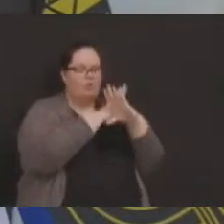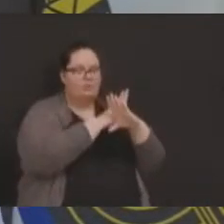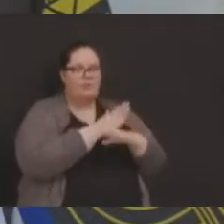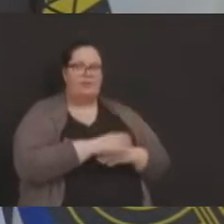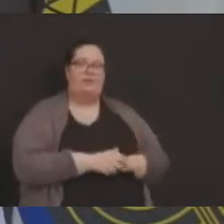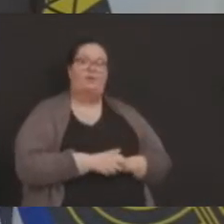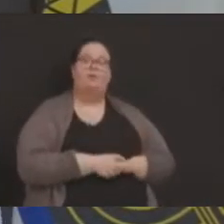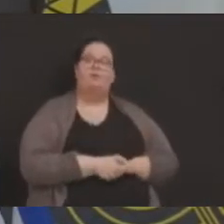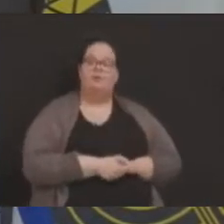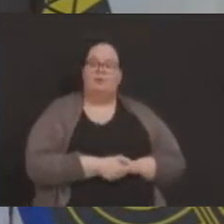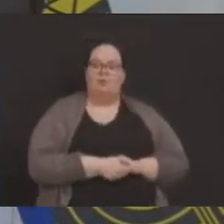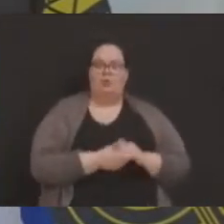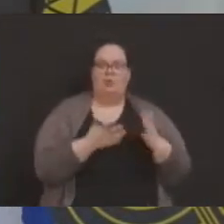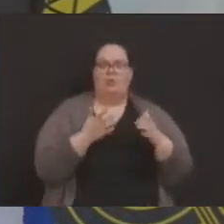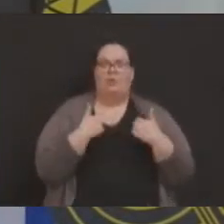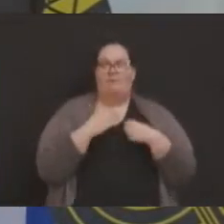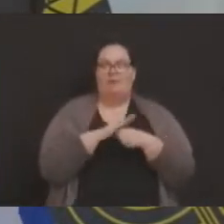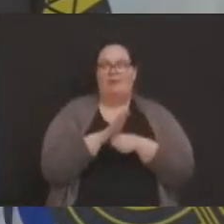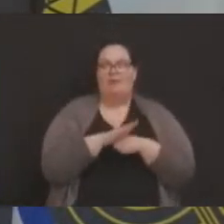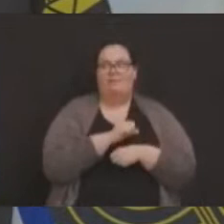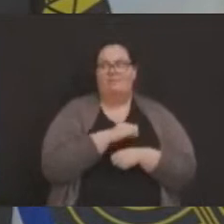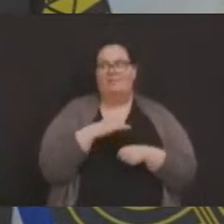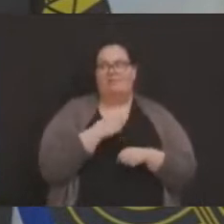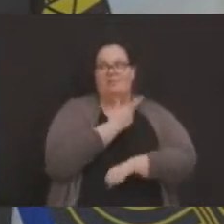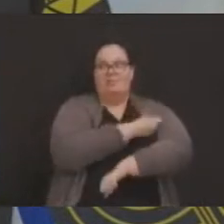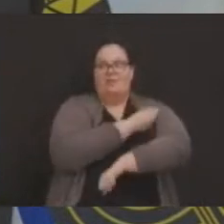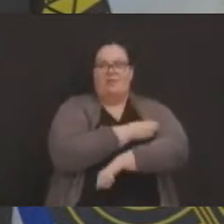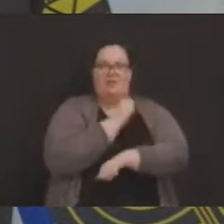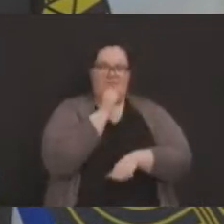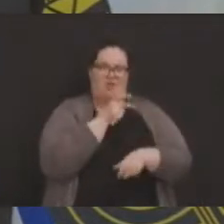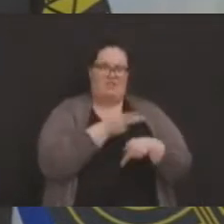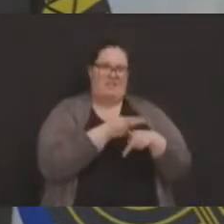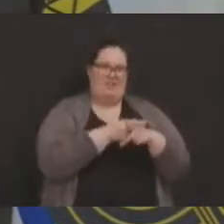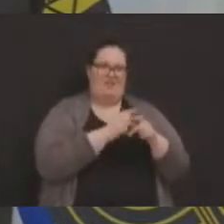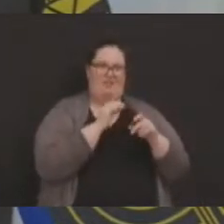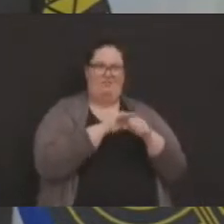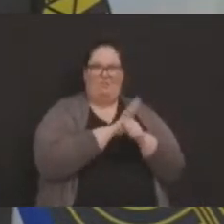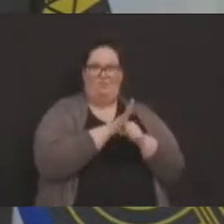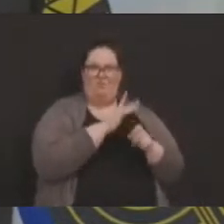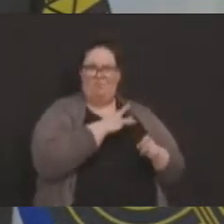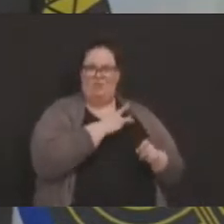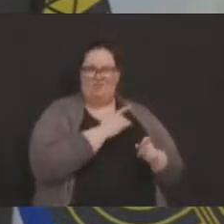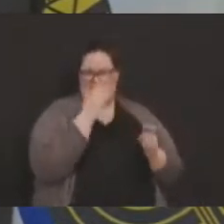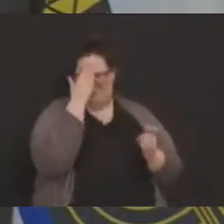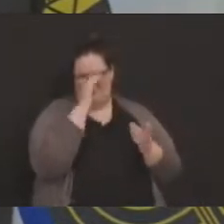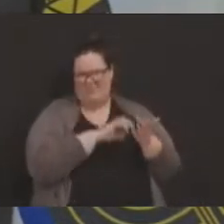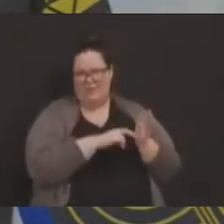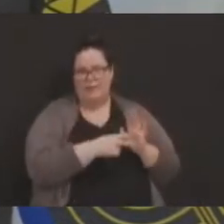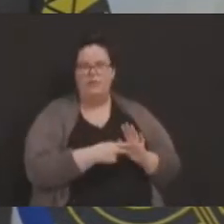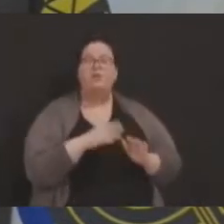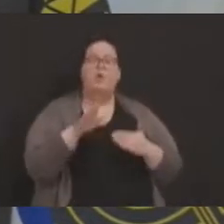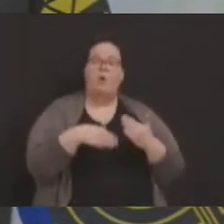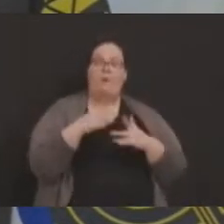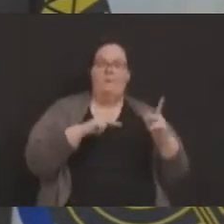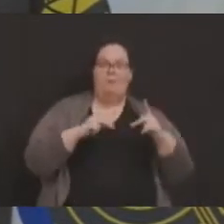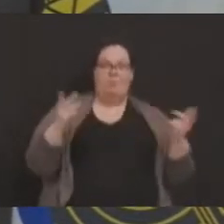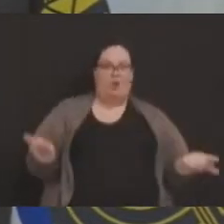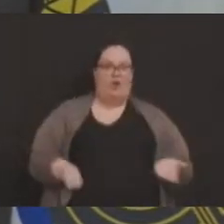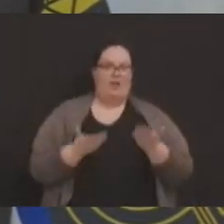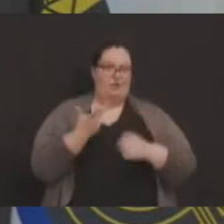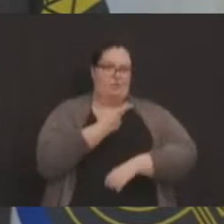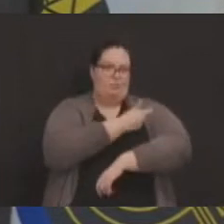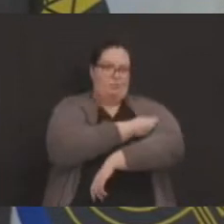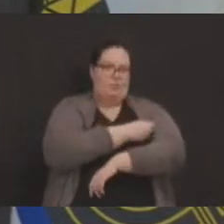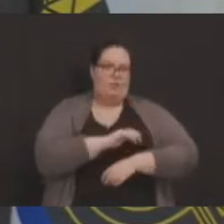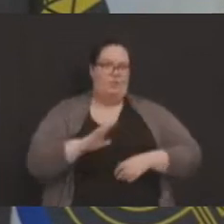receive the vaccine. So we don't want anybody left behind. You have a quick follow, Ms. Plowman? Yeah, given the information